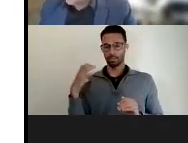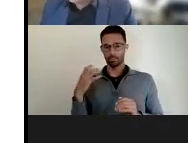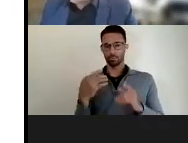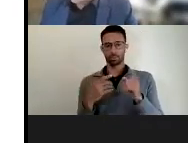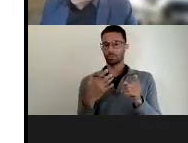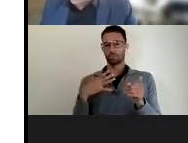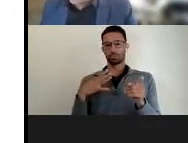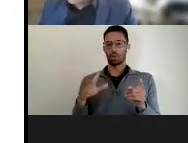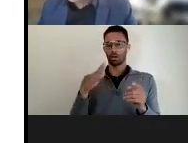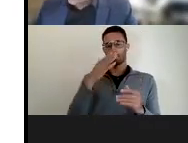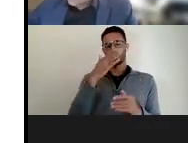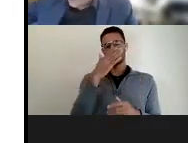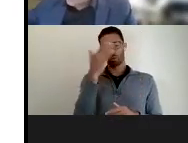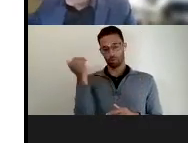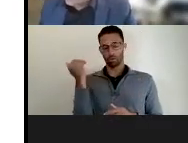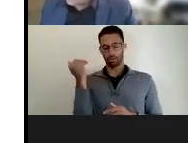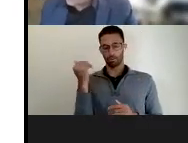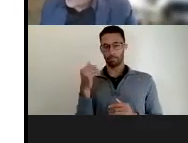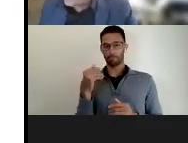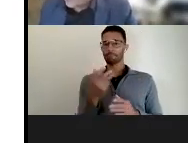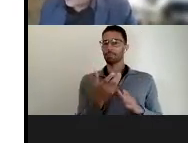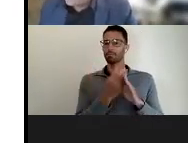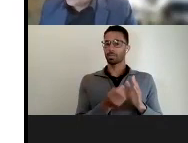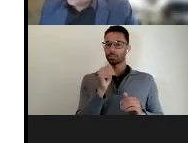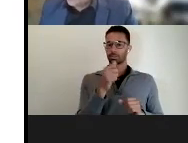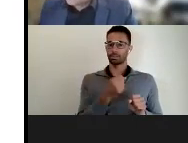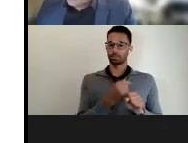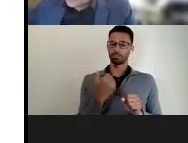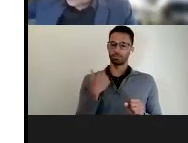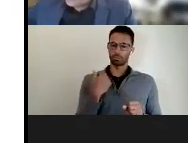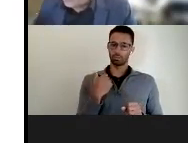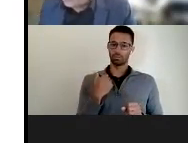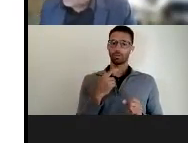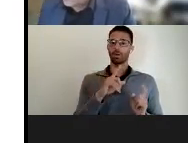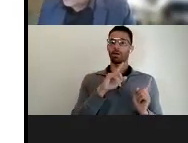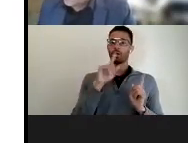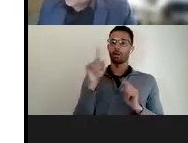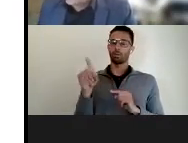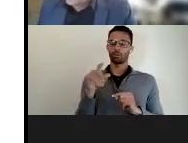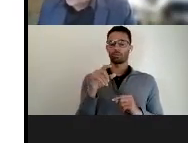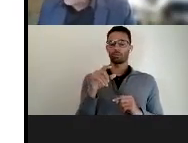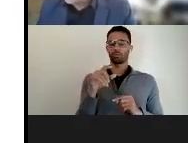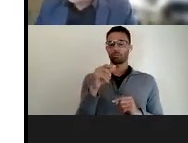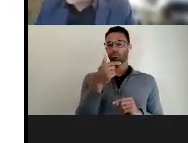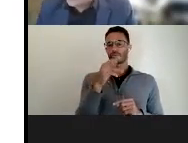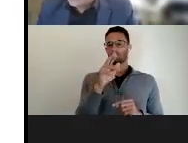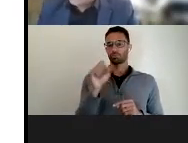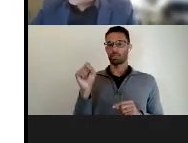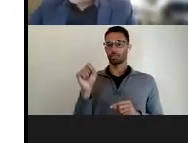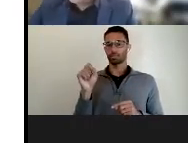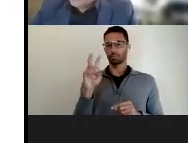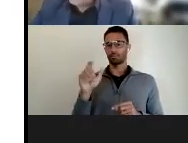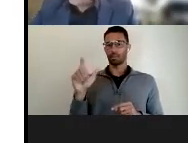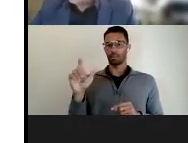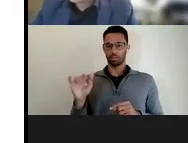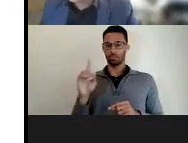years ago. I went to her burial up in Grass Valley, where she eventually moved. I want you to also know, and